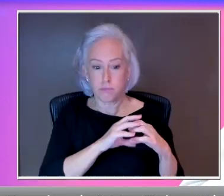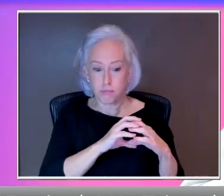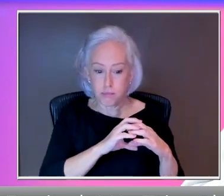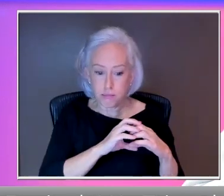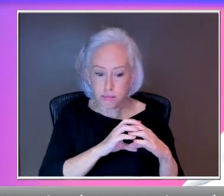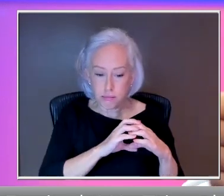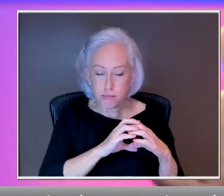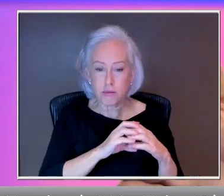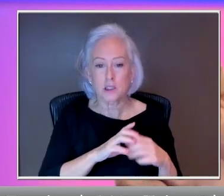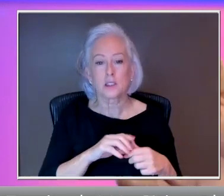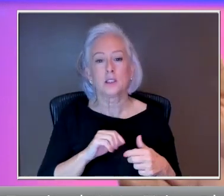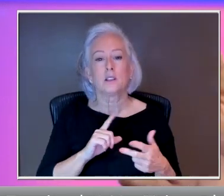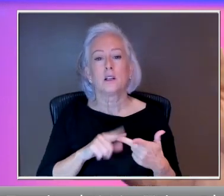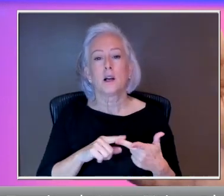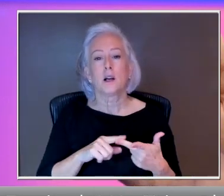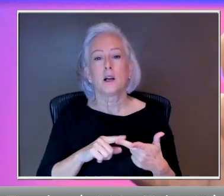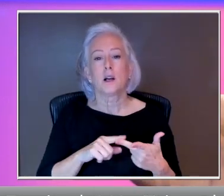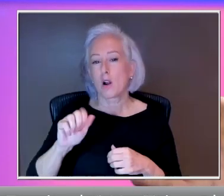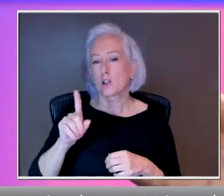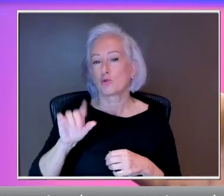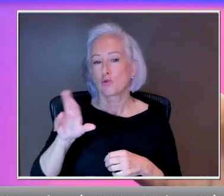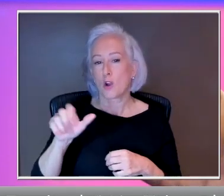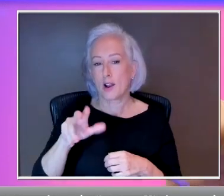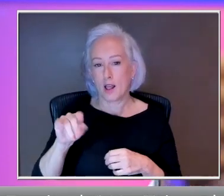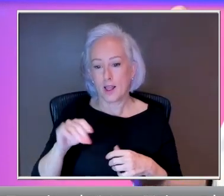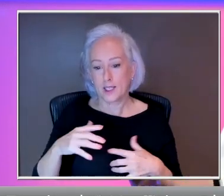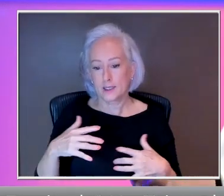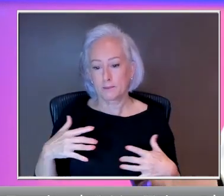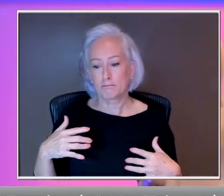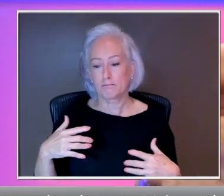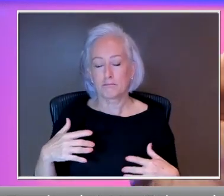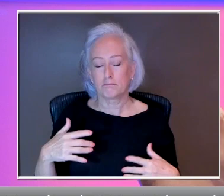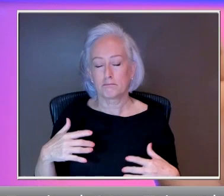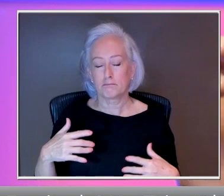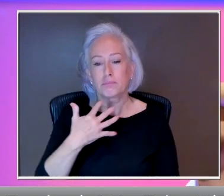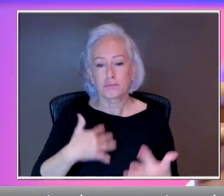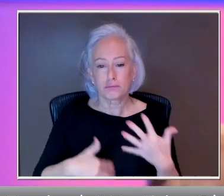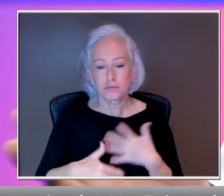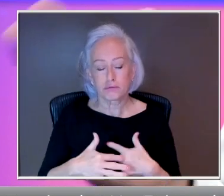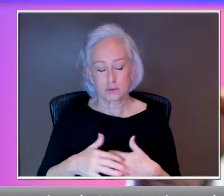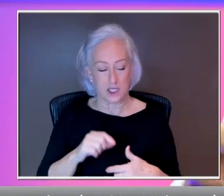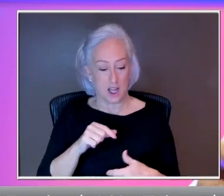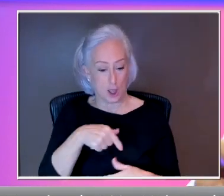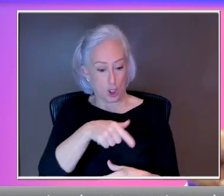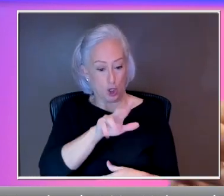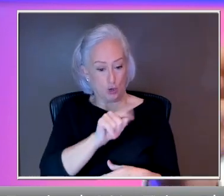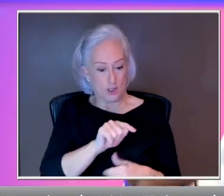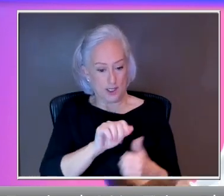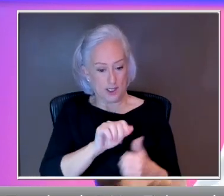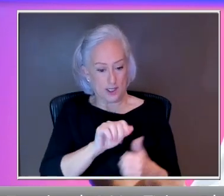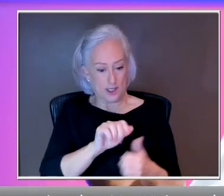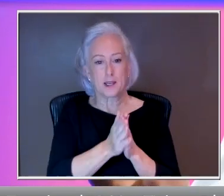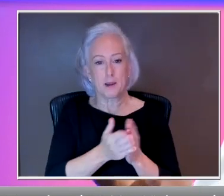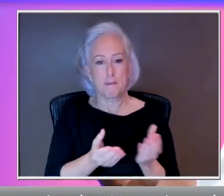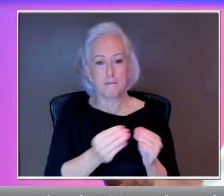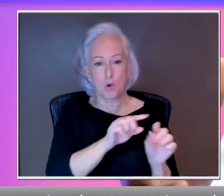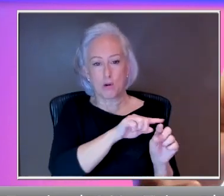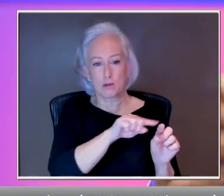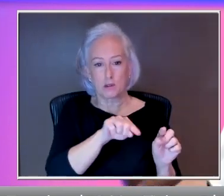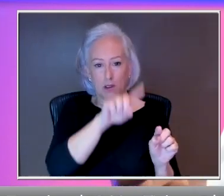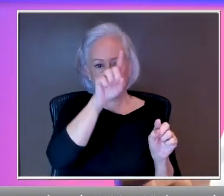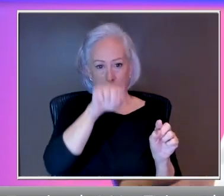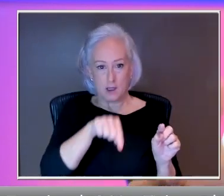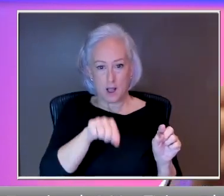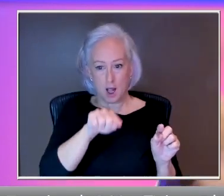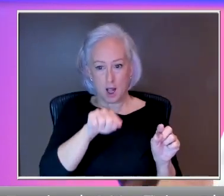that QT interval can get longer. Okay. And then the thing that I classically present is when patients come into the hospital, they're not feeling well.